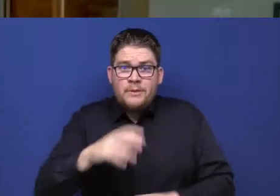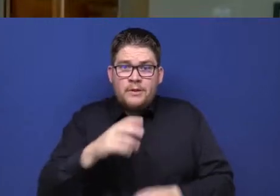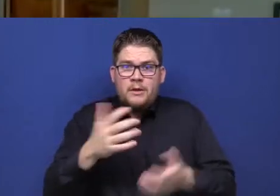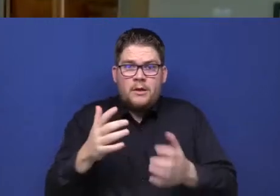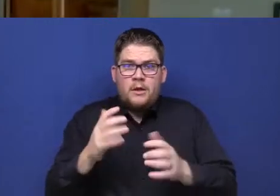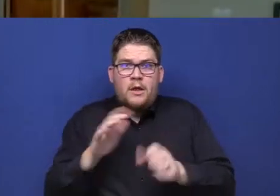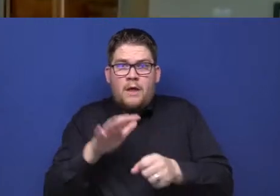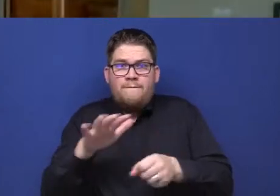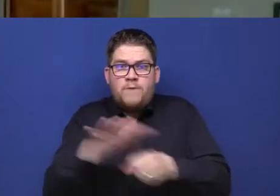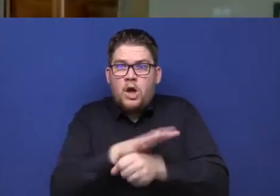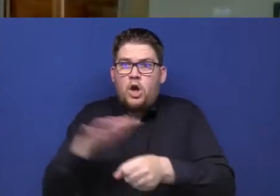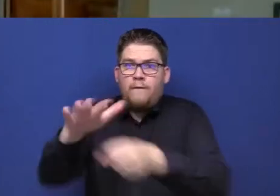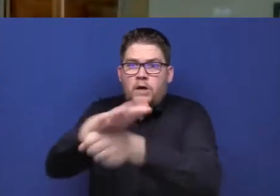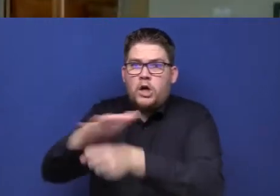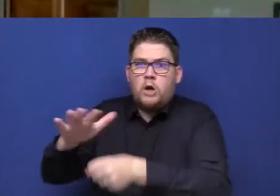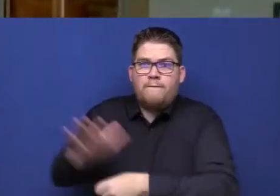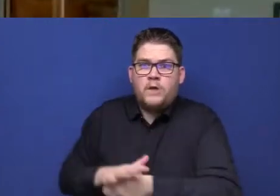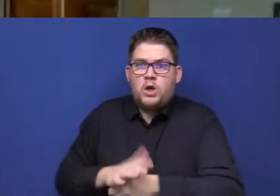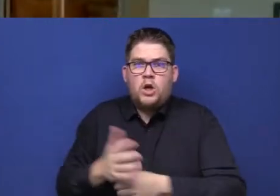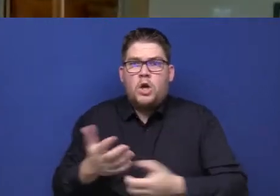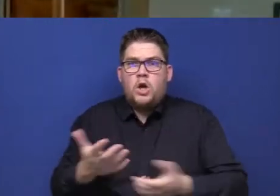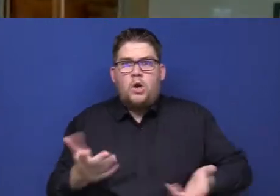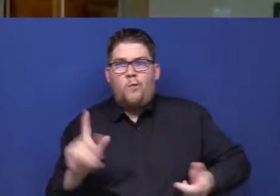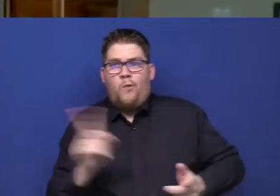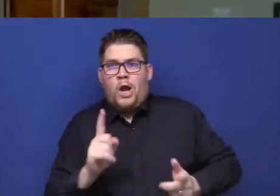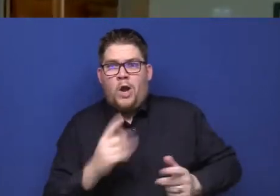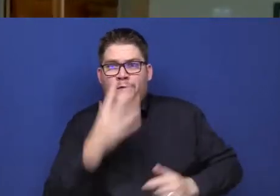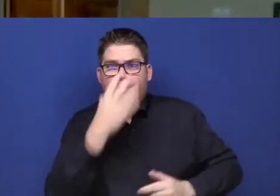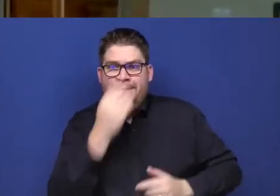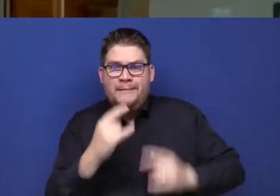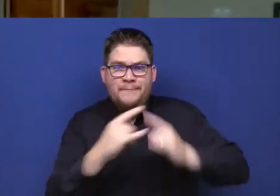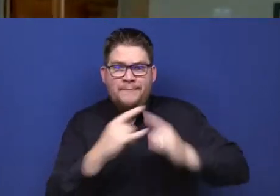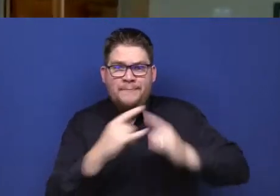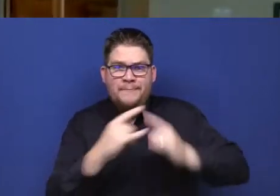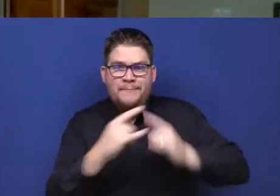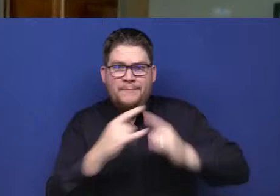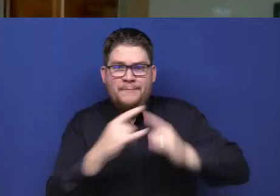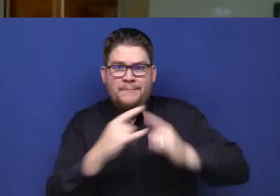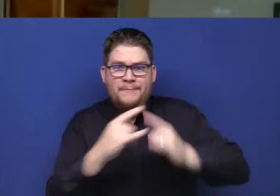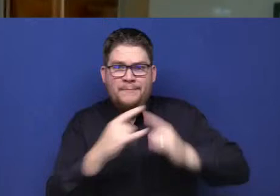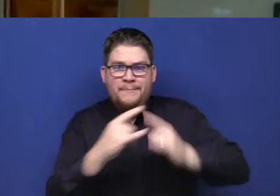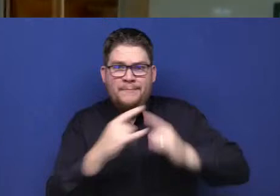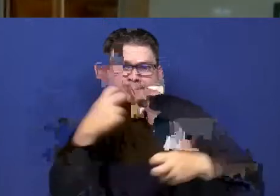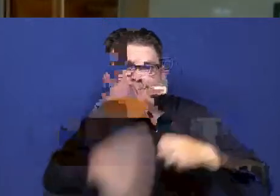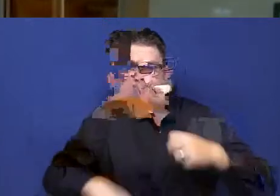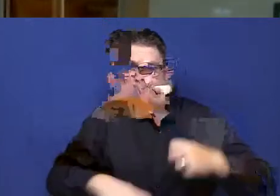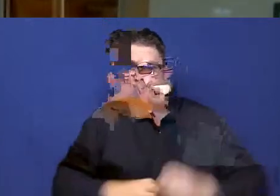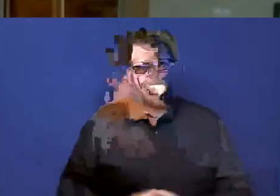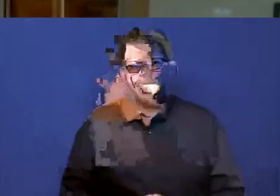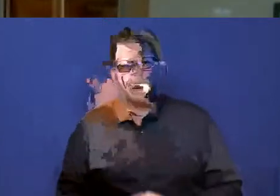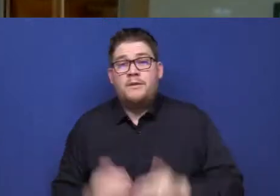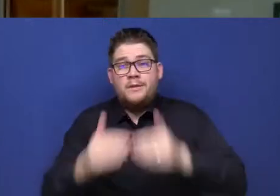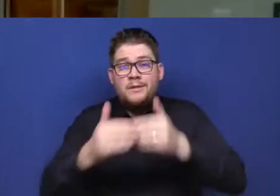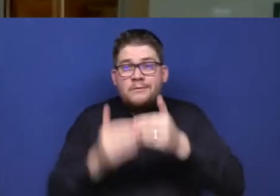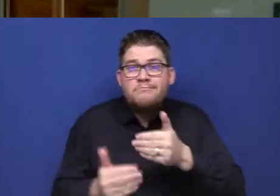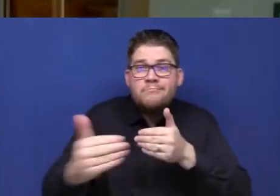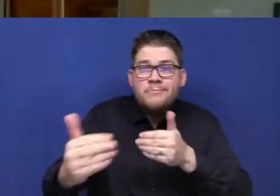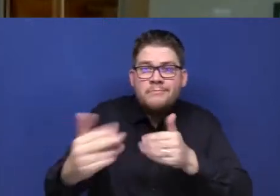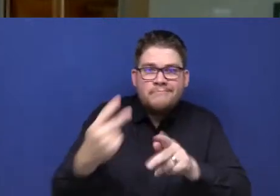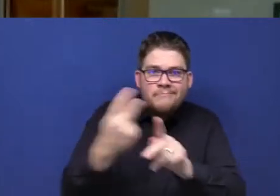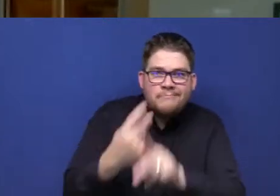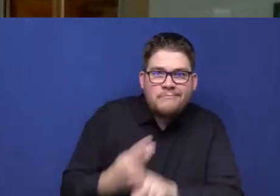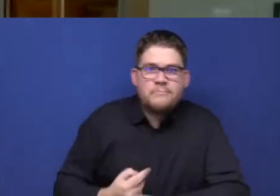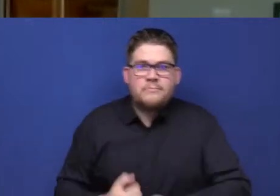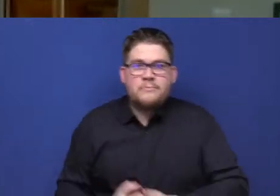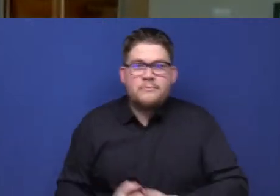site is paying close attention to that with our crews and how they're doing. And it's not uncommon for them to swap out and have them go